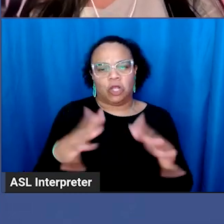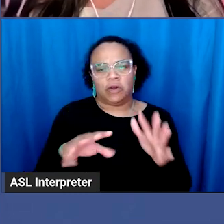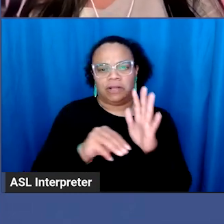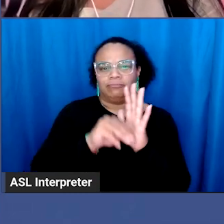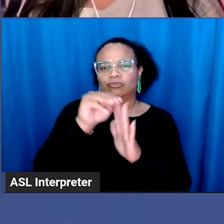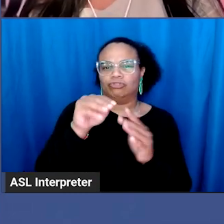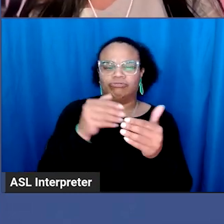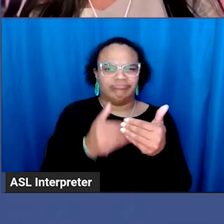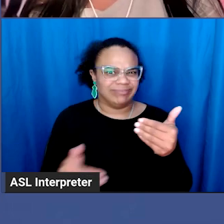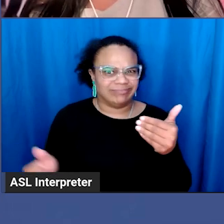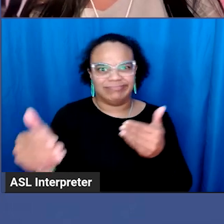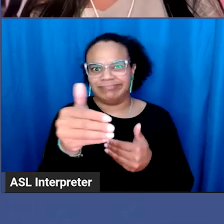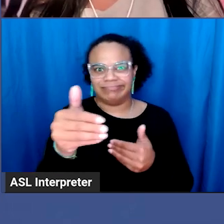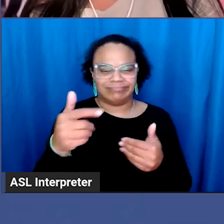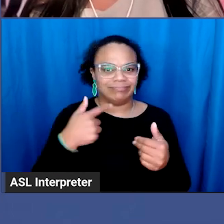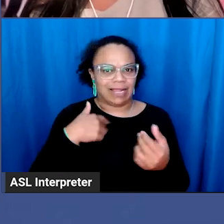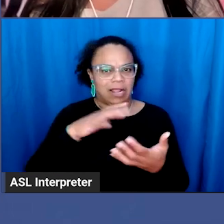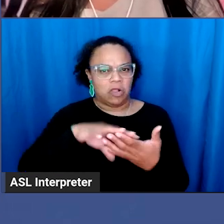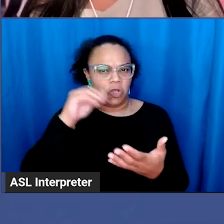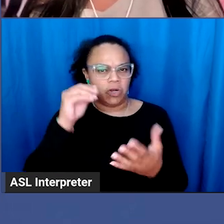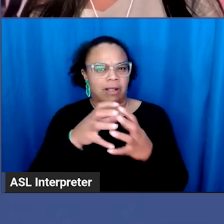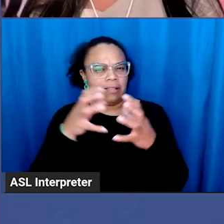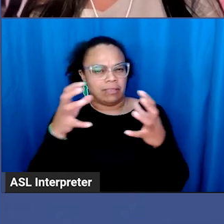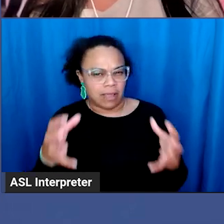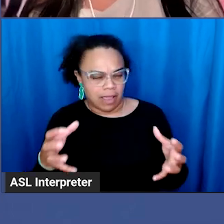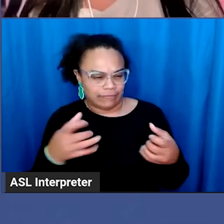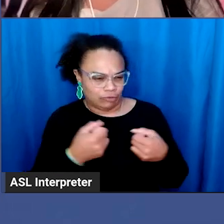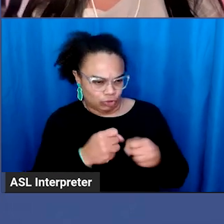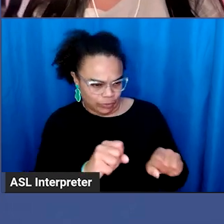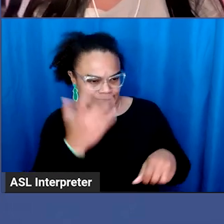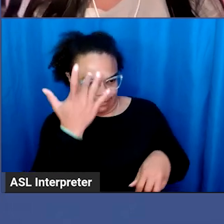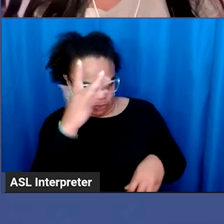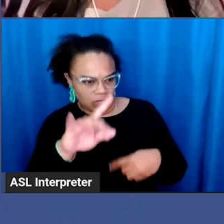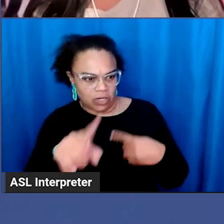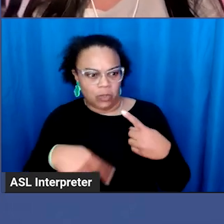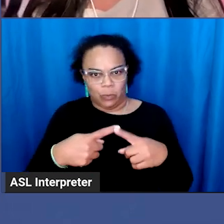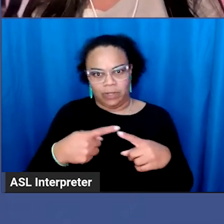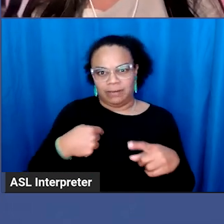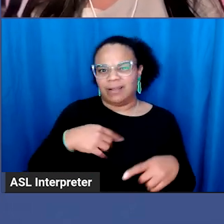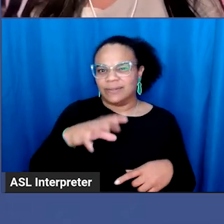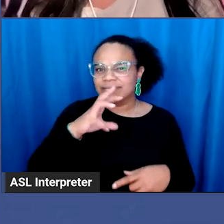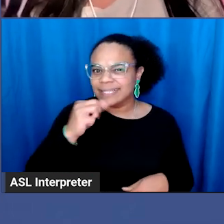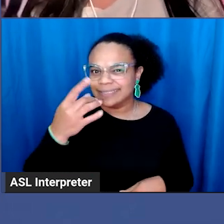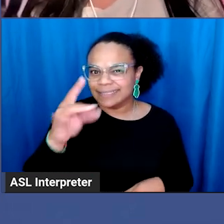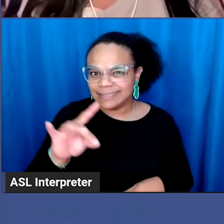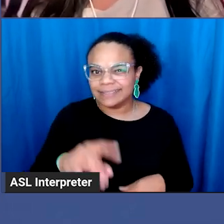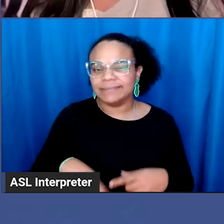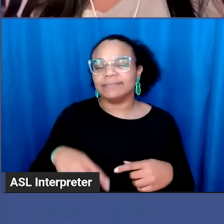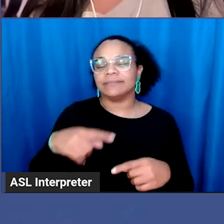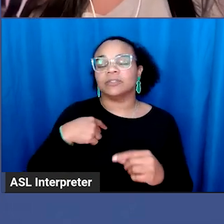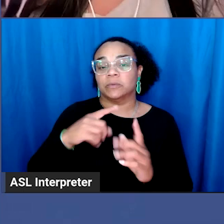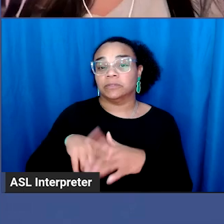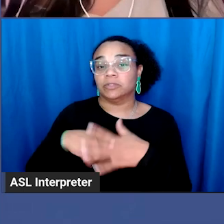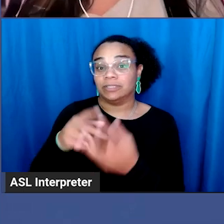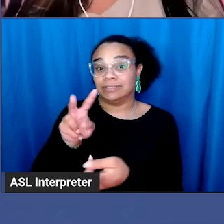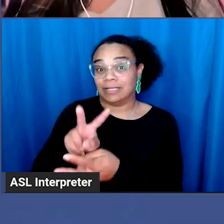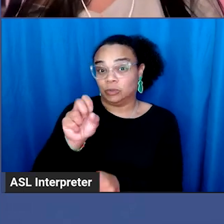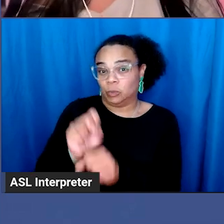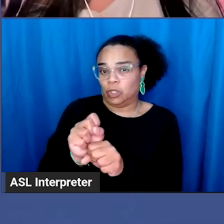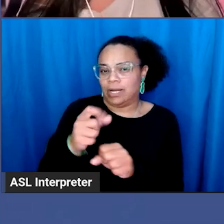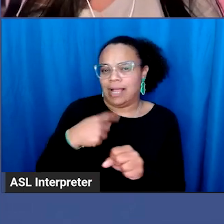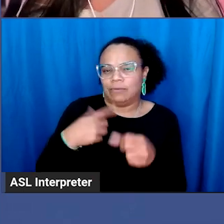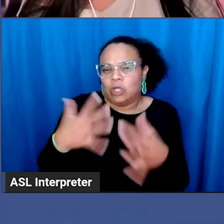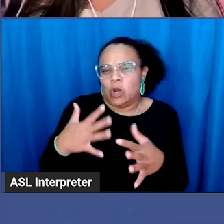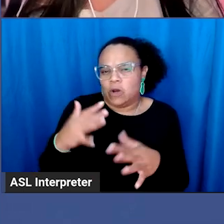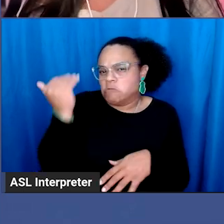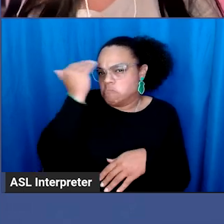a lot of street smarts right when I was 18. So when I got into sex work, I was a little bit of ahead of the game. So that